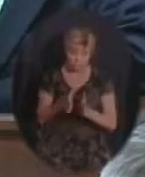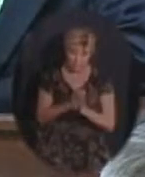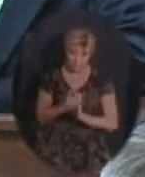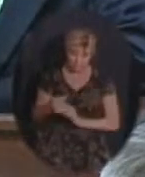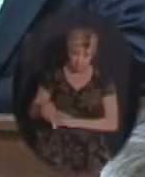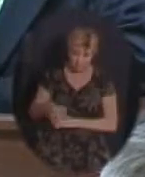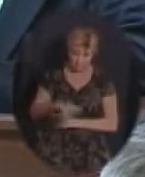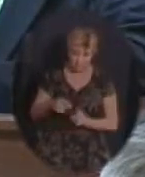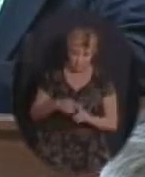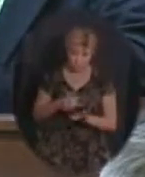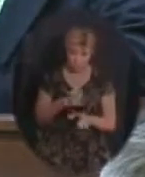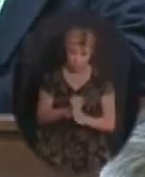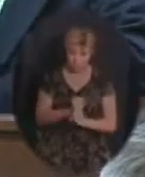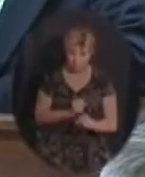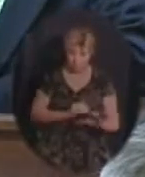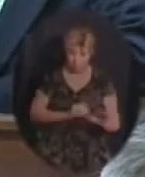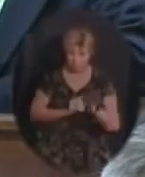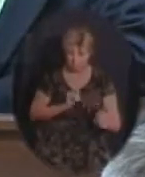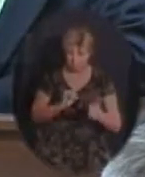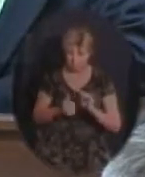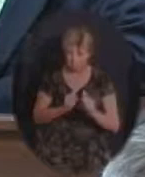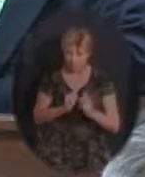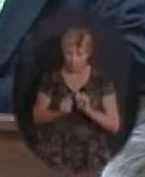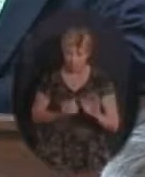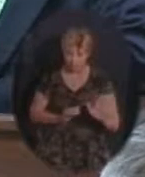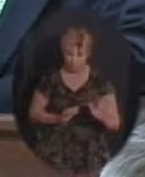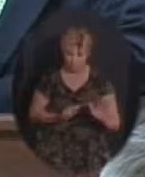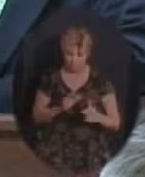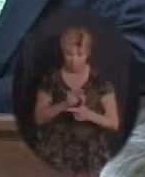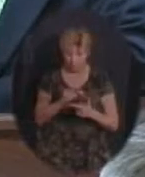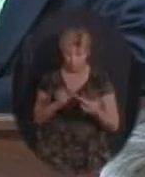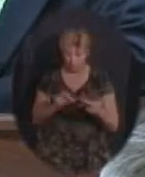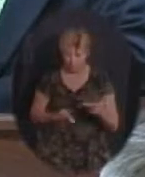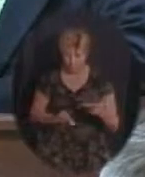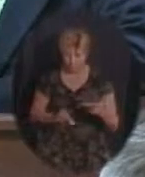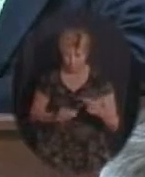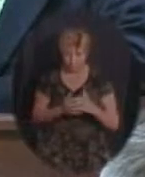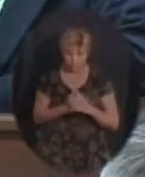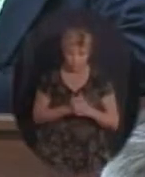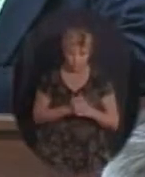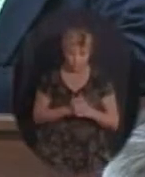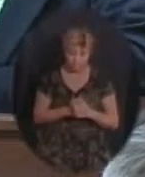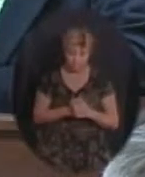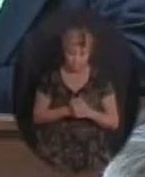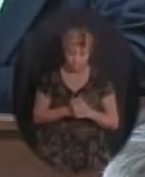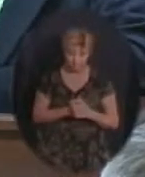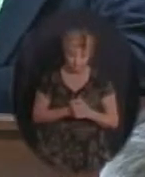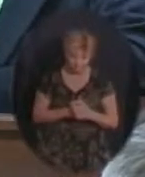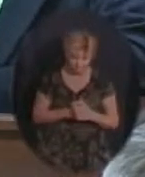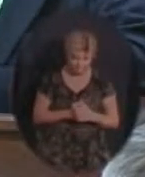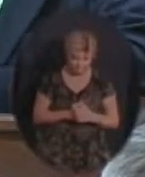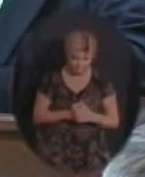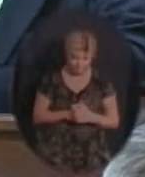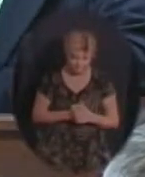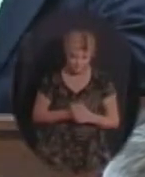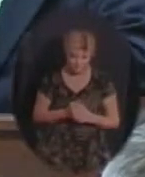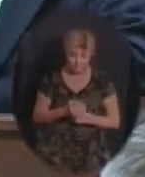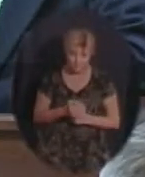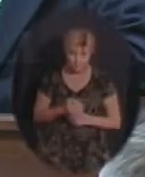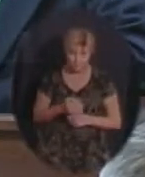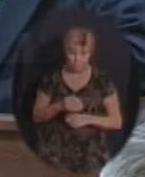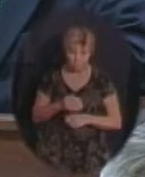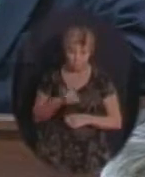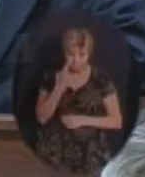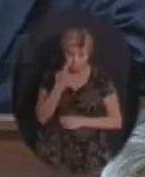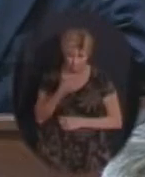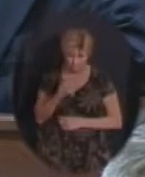competitive options, just as an FYI, on the boiler and property program. And based on the current rates, we had 4